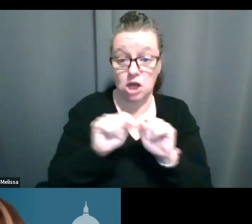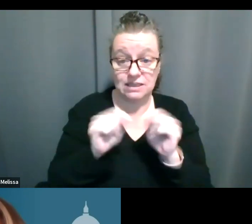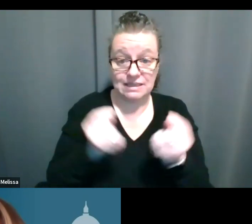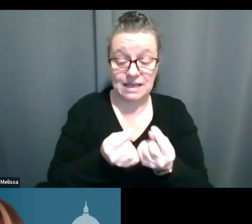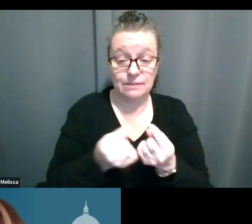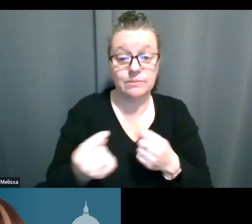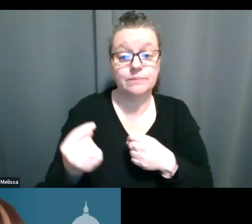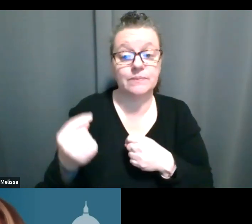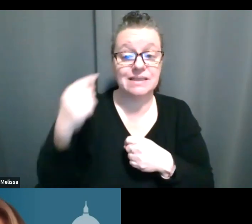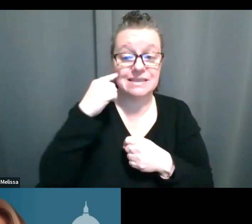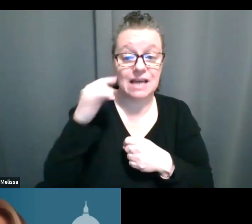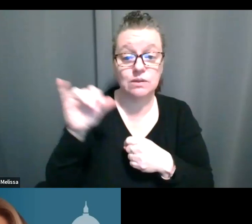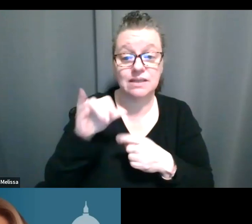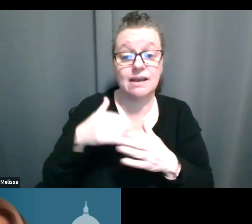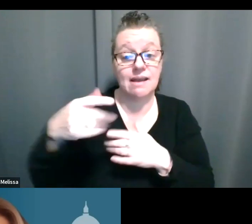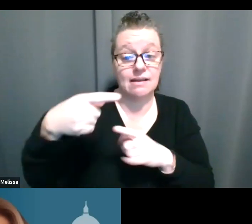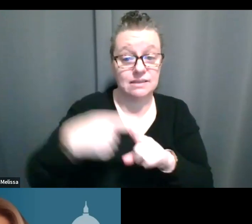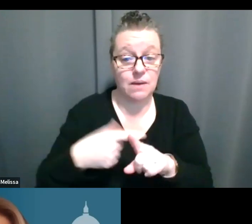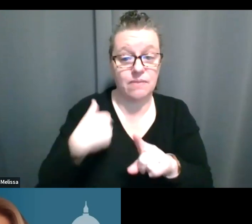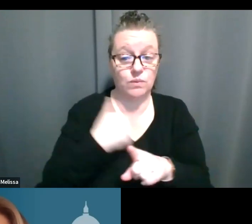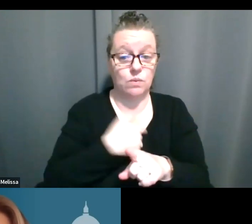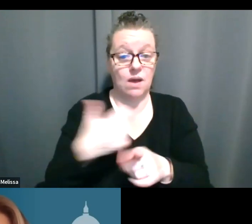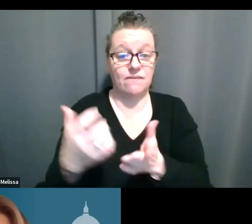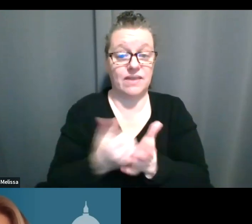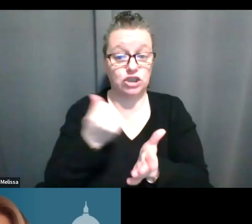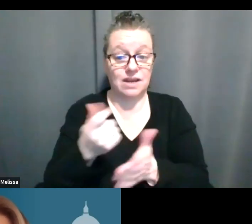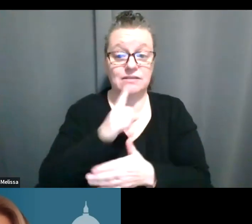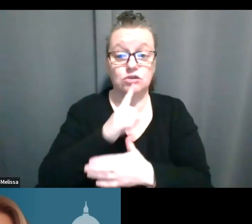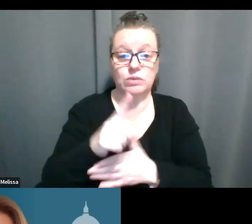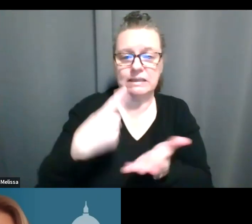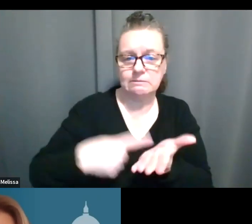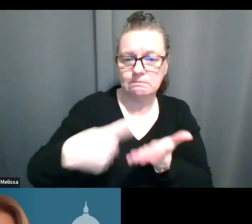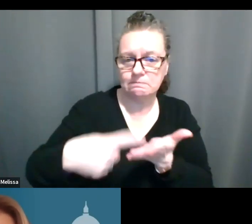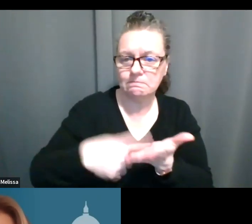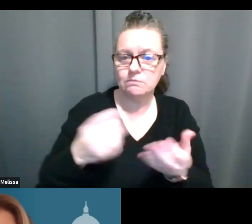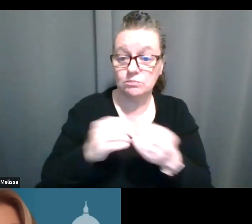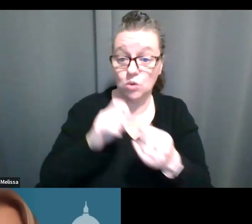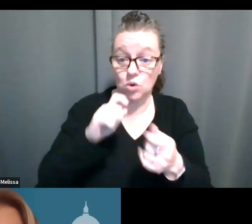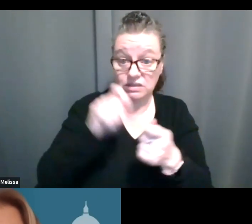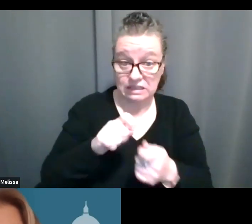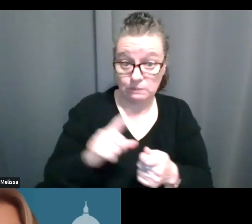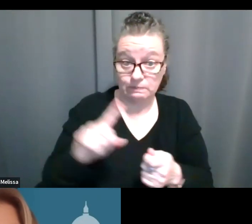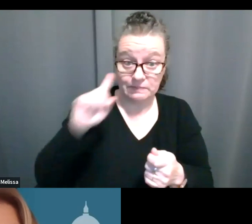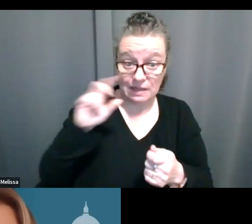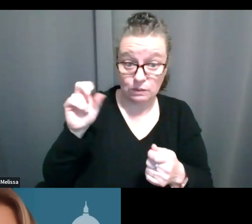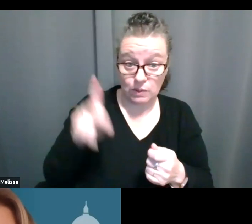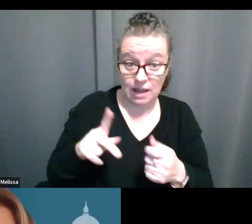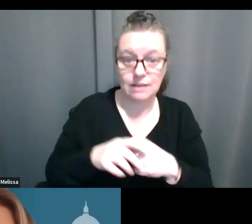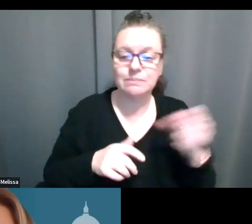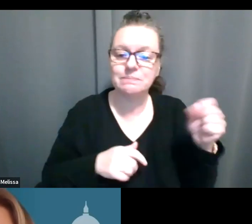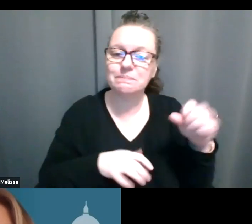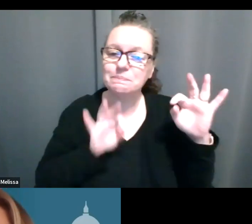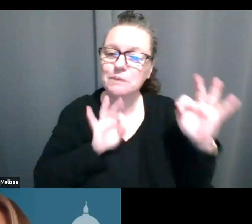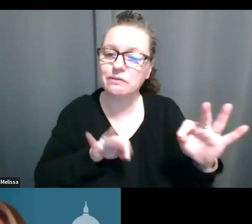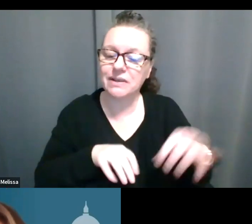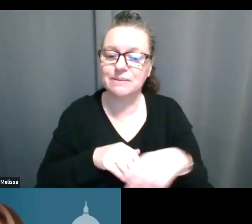It sounds like next month we'll have that chance to really talk in more detail. Is that sound okay? That sounds